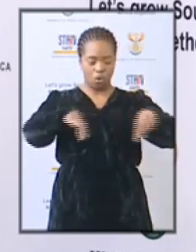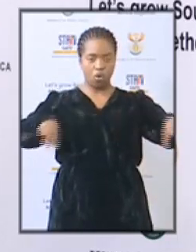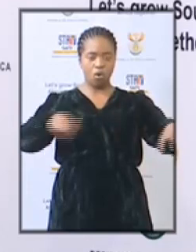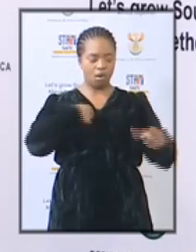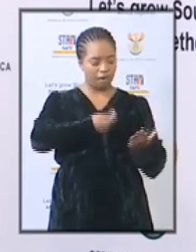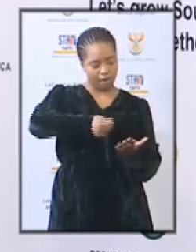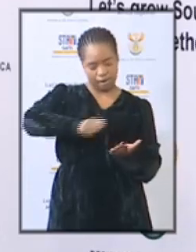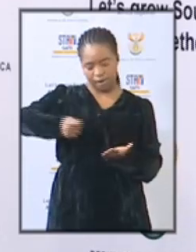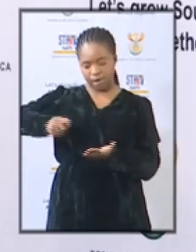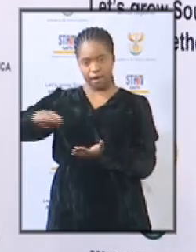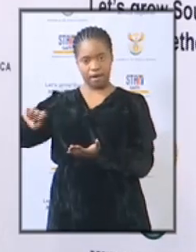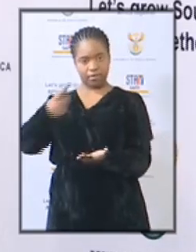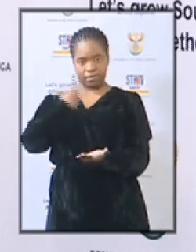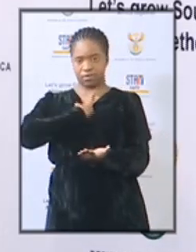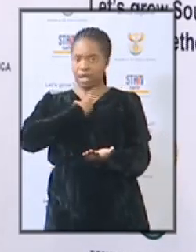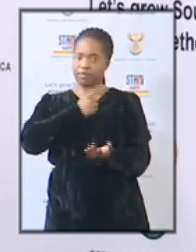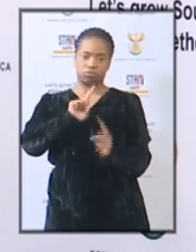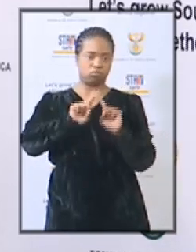allowed.